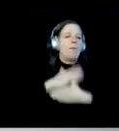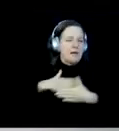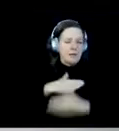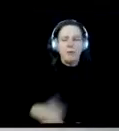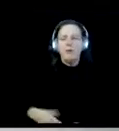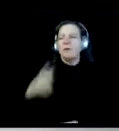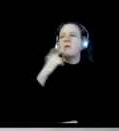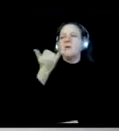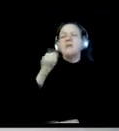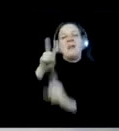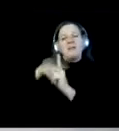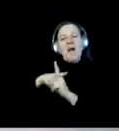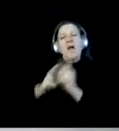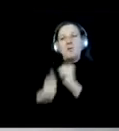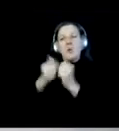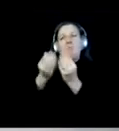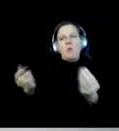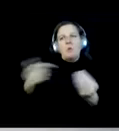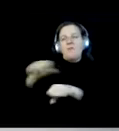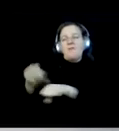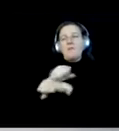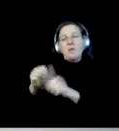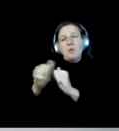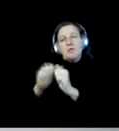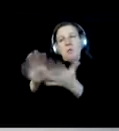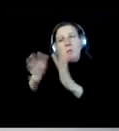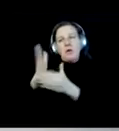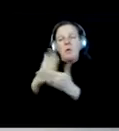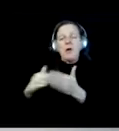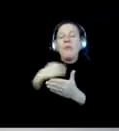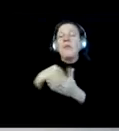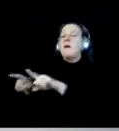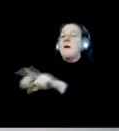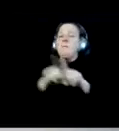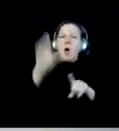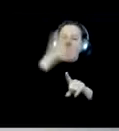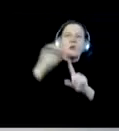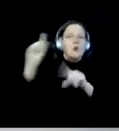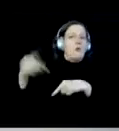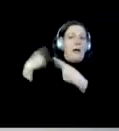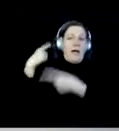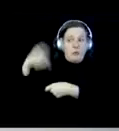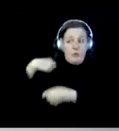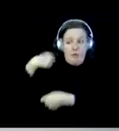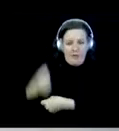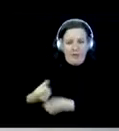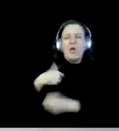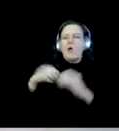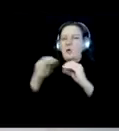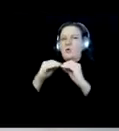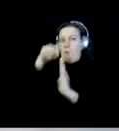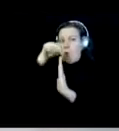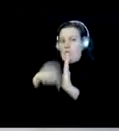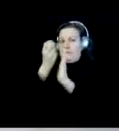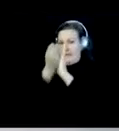in some degree. And then also, I guess, over the years, I've gotten more deeply into the way that we kind